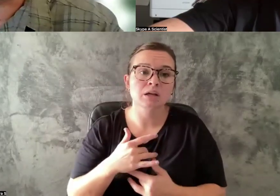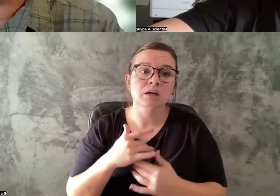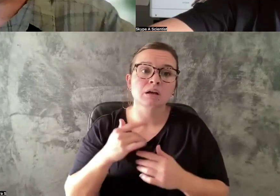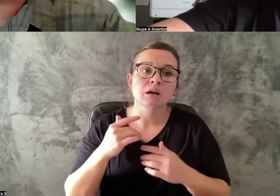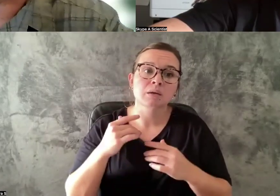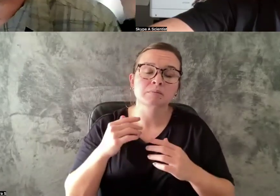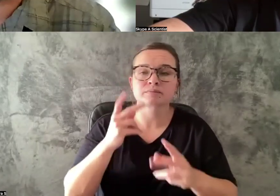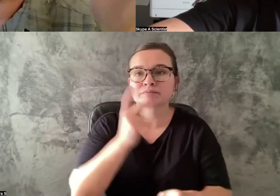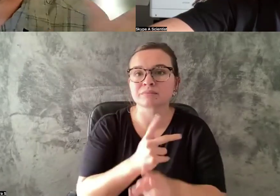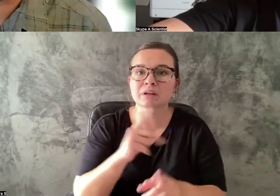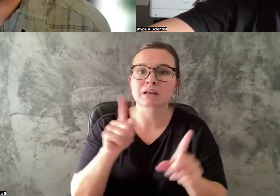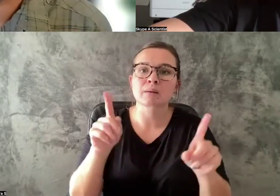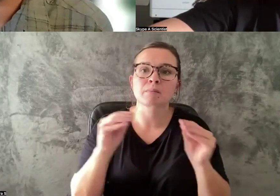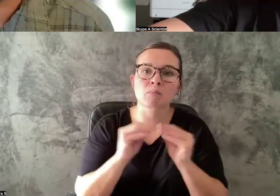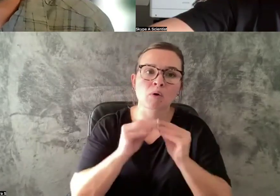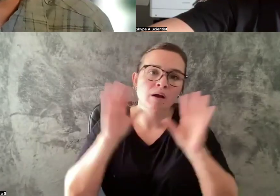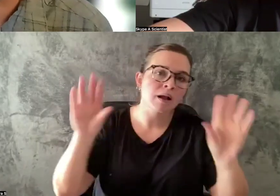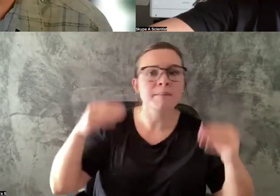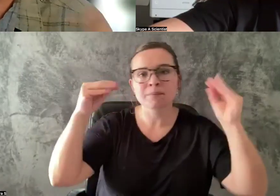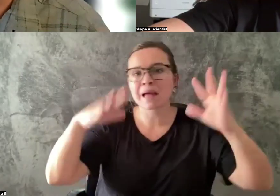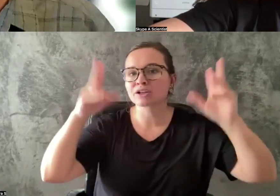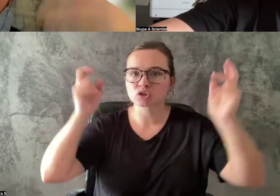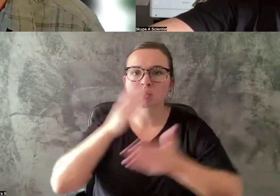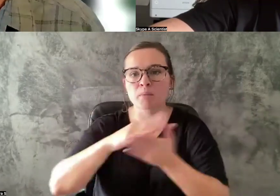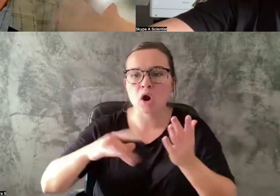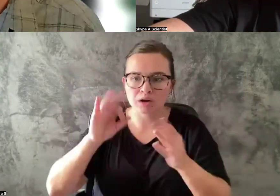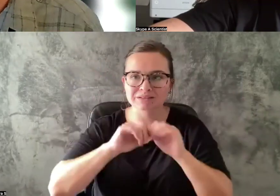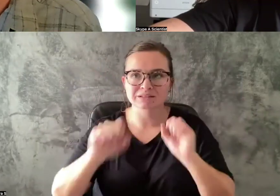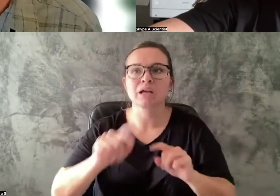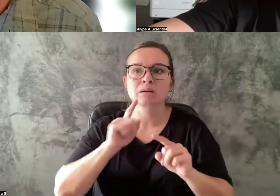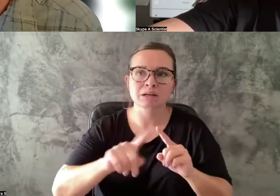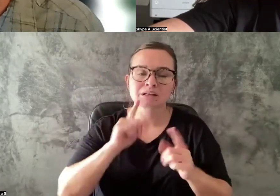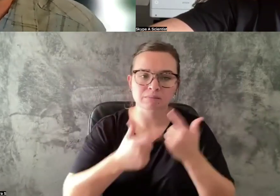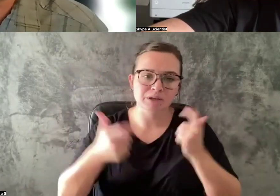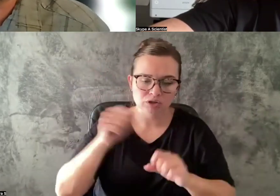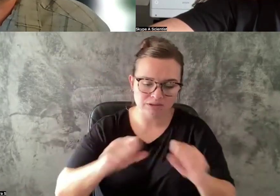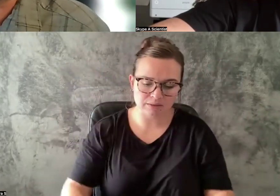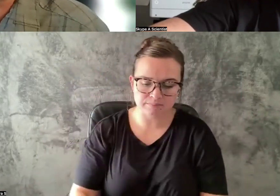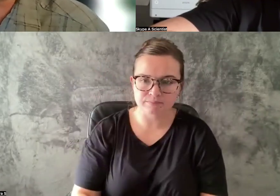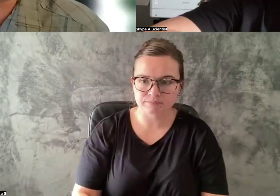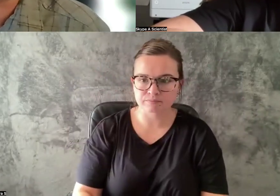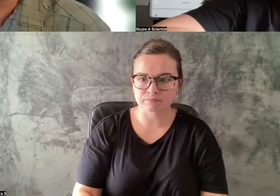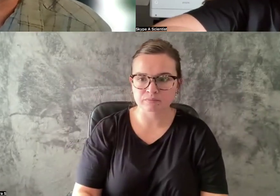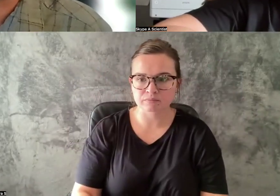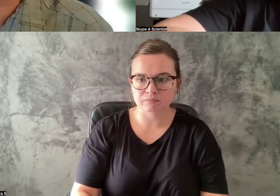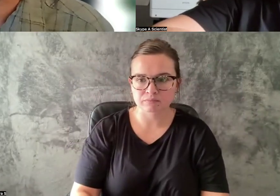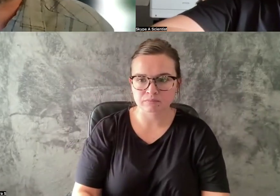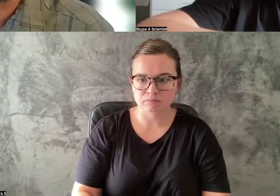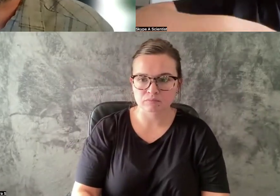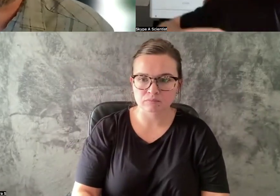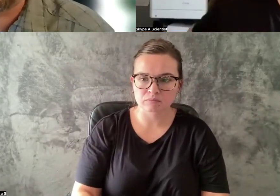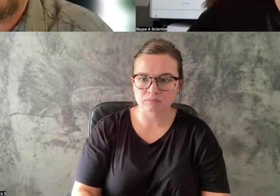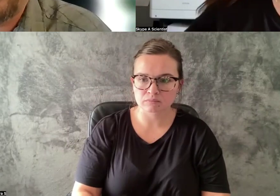it to like as a more magical element of the system, but it is just part of this much bigger system that is